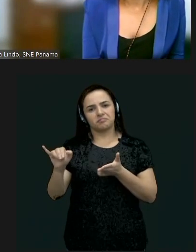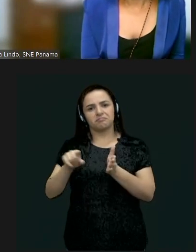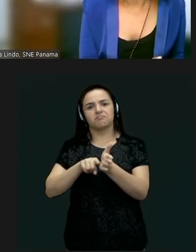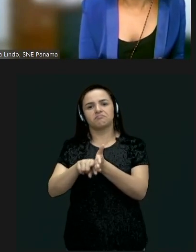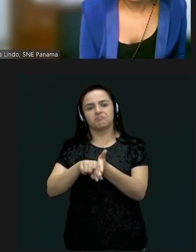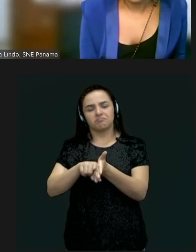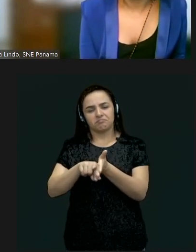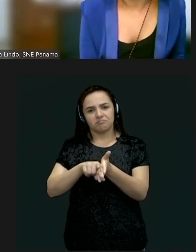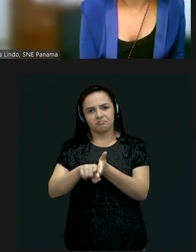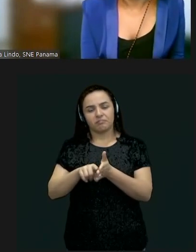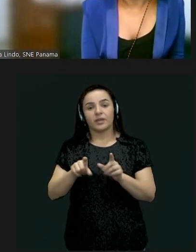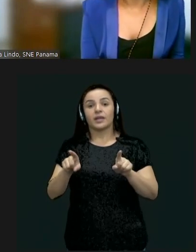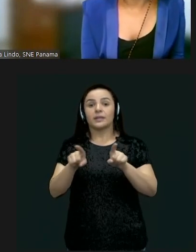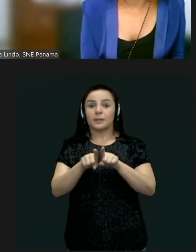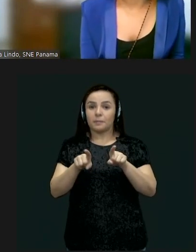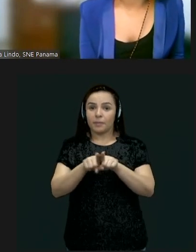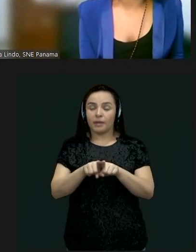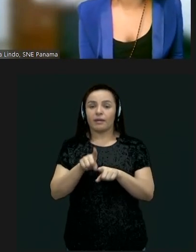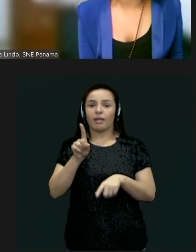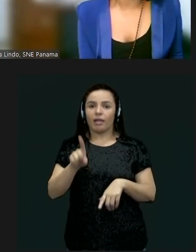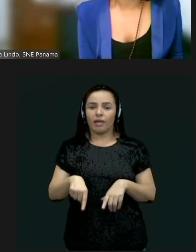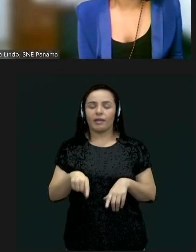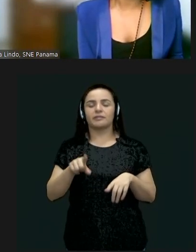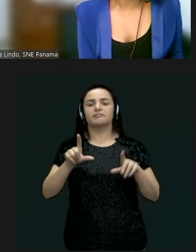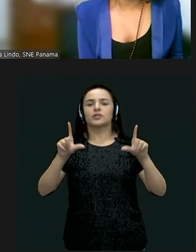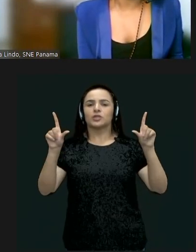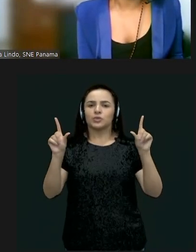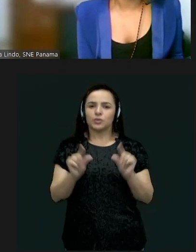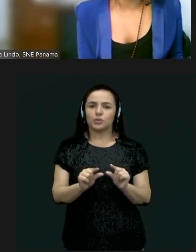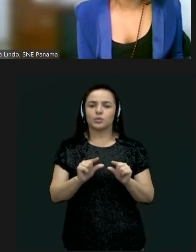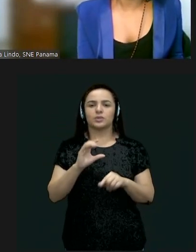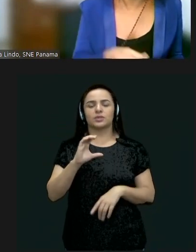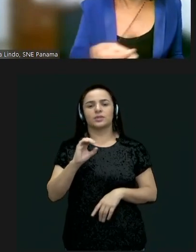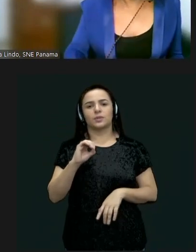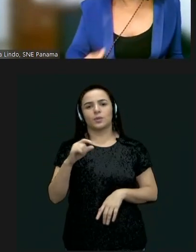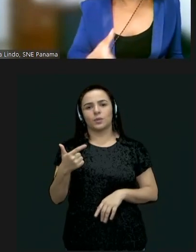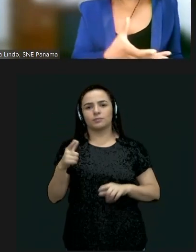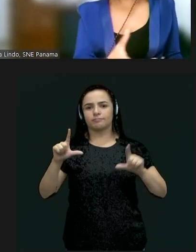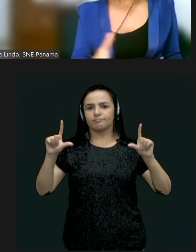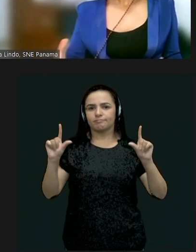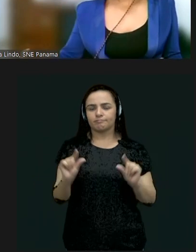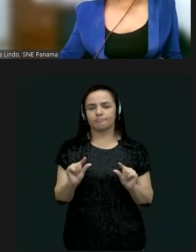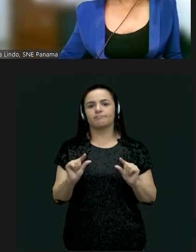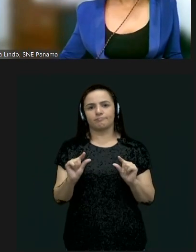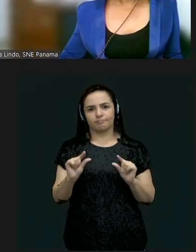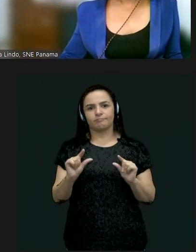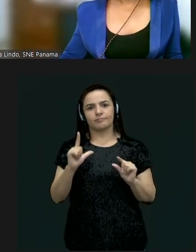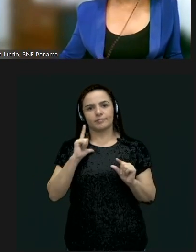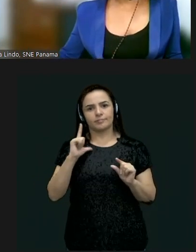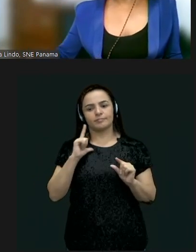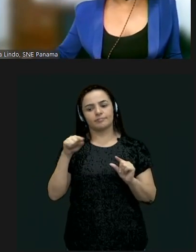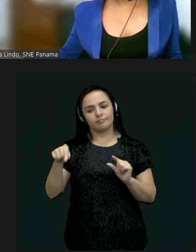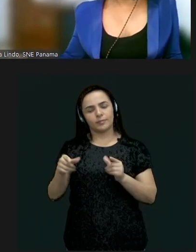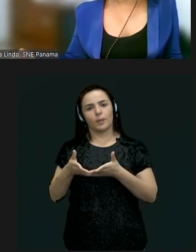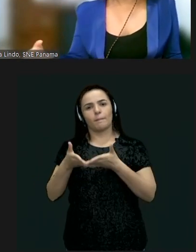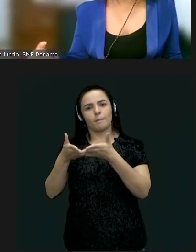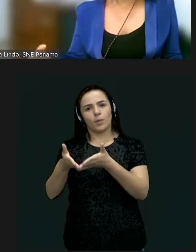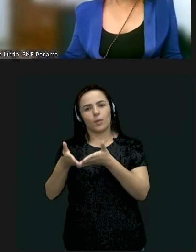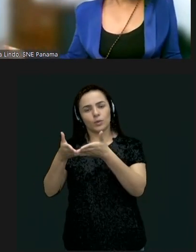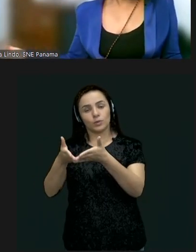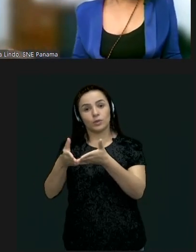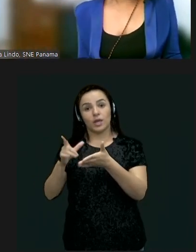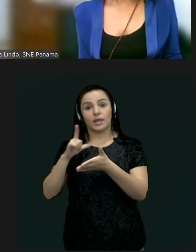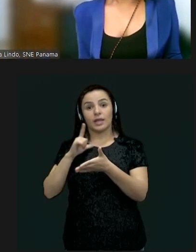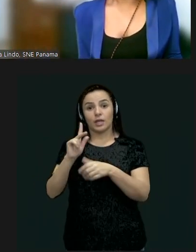ports, but also decarbonize the activities that are currently being performed in our ports to assure that when